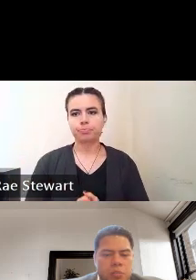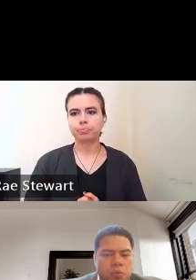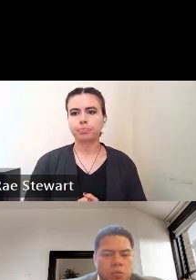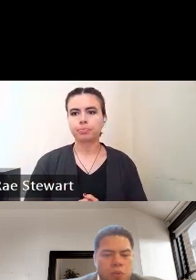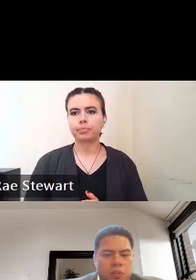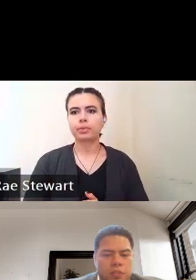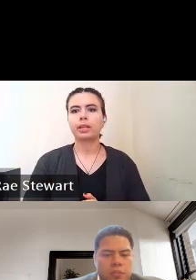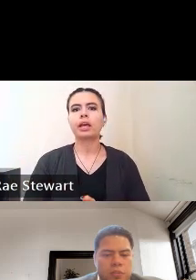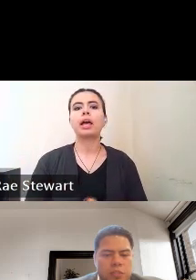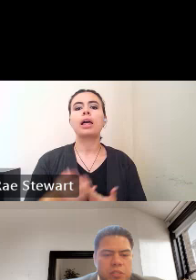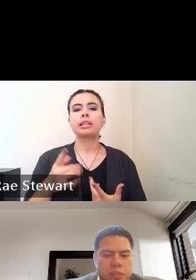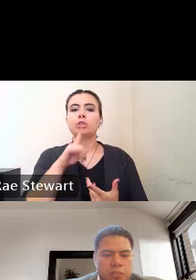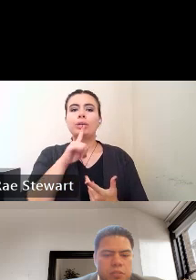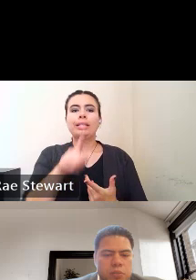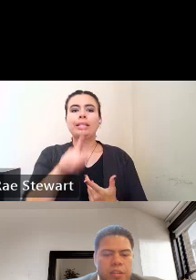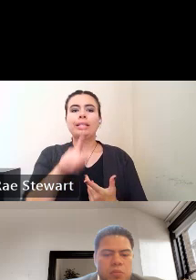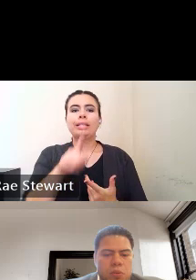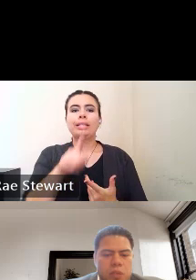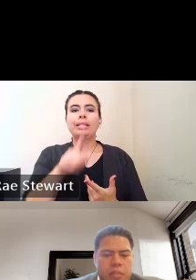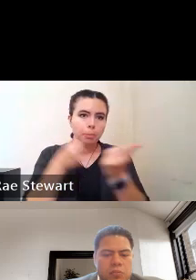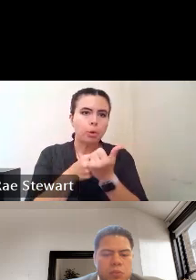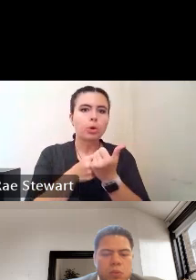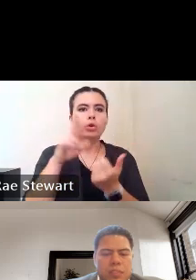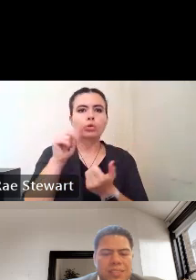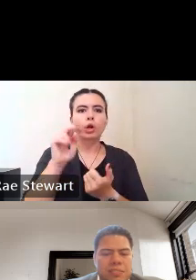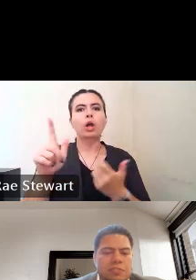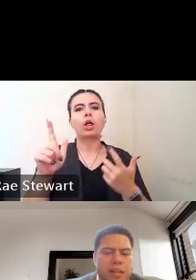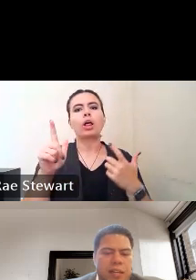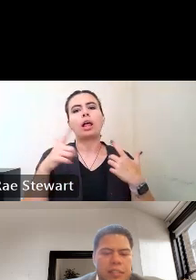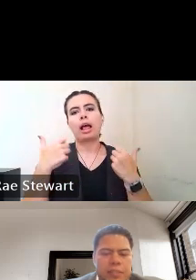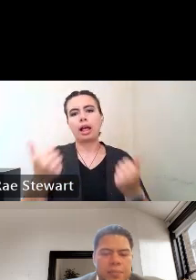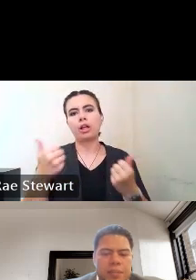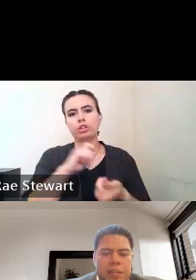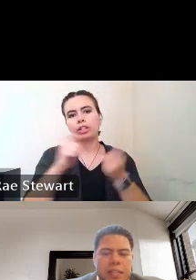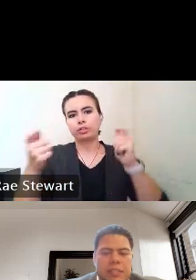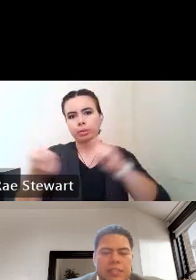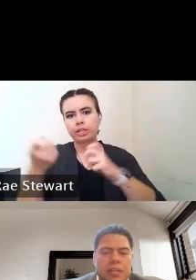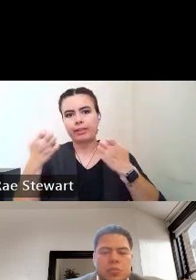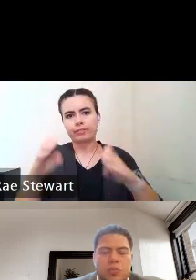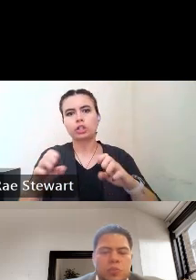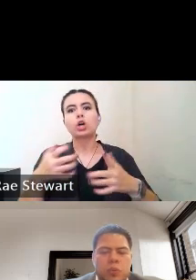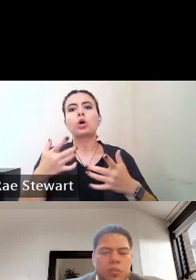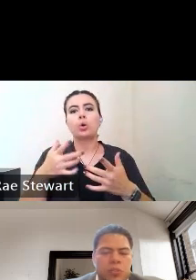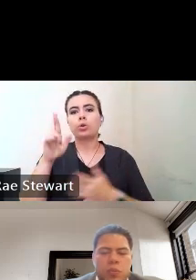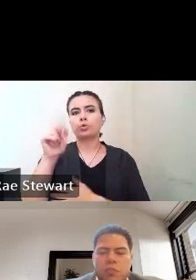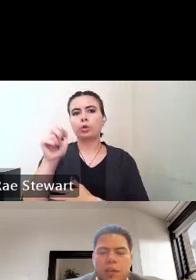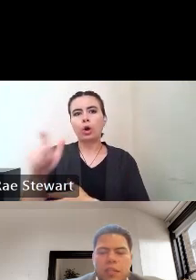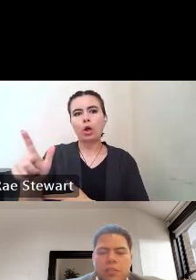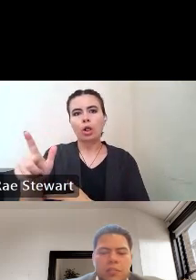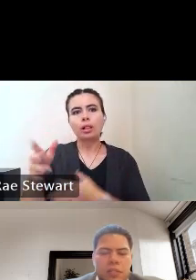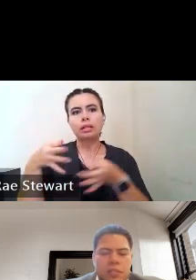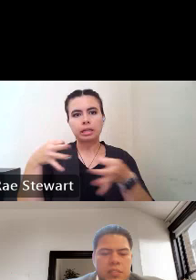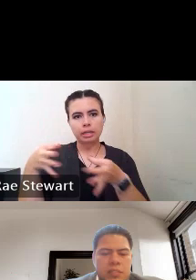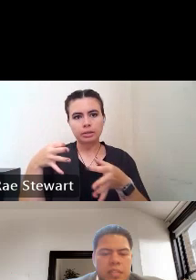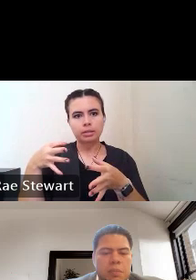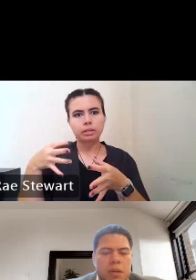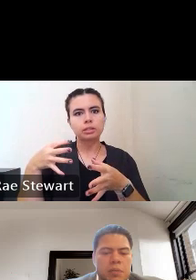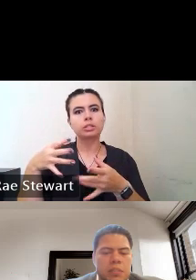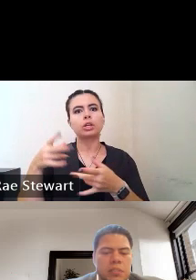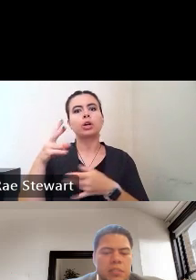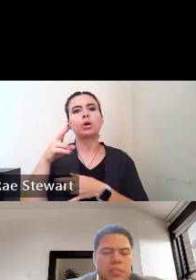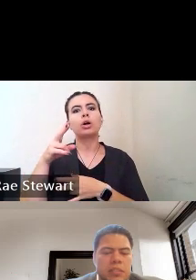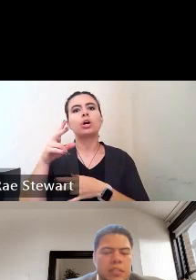really to support rural health transformation efforts. So in Rhode Island, rural is defined as towns with fewer than 25,000 residents